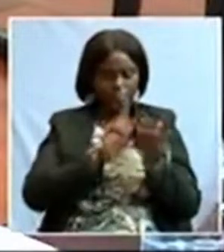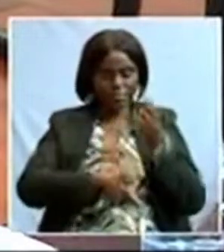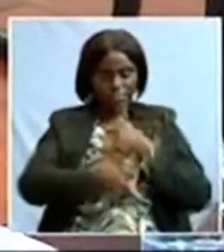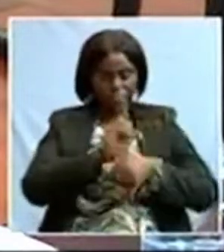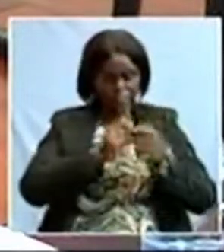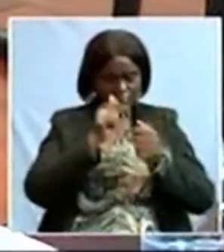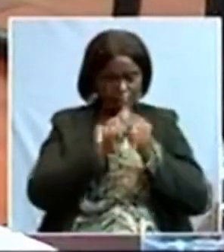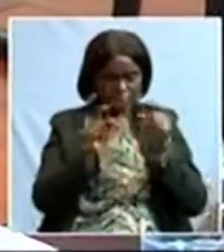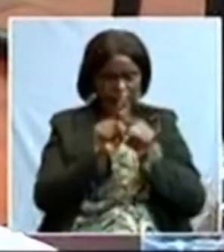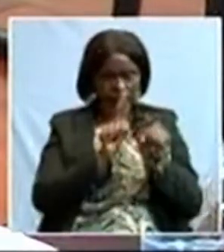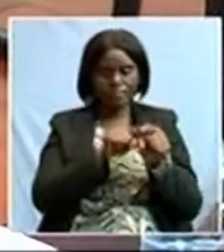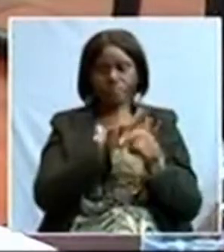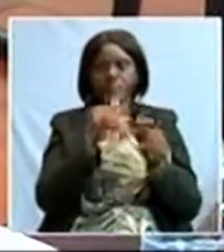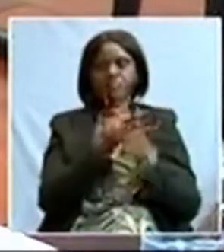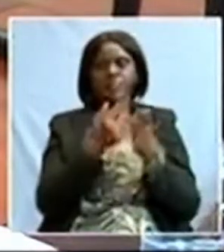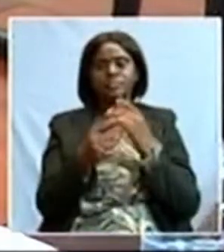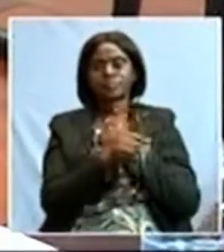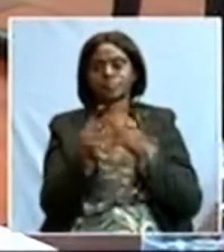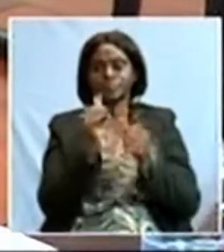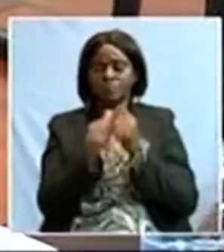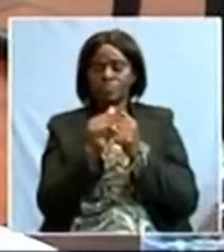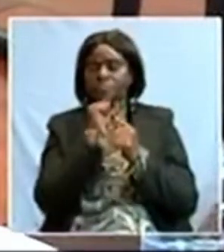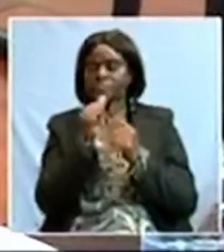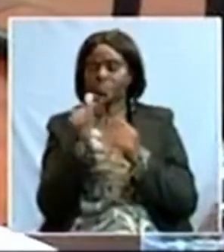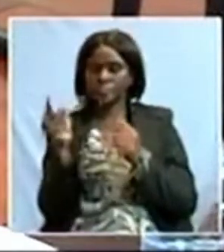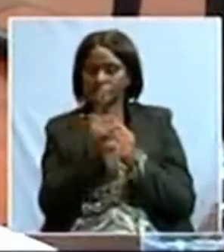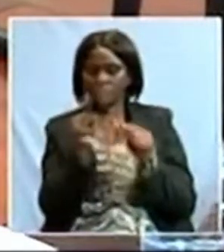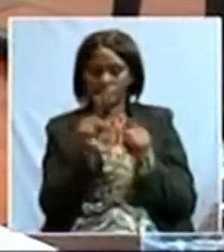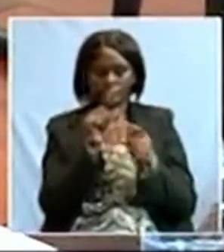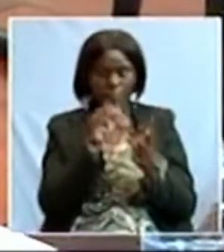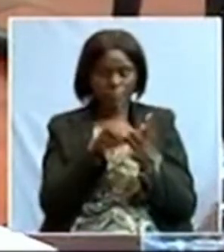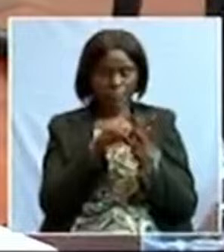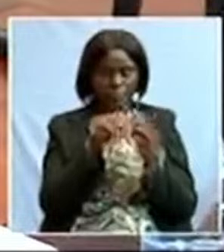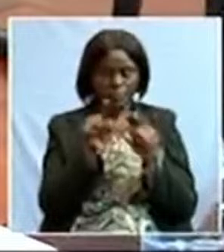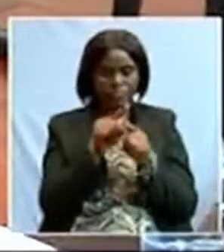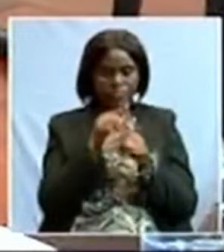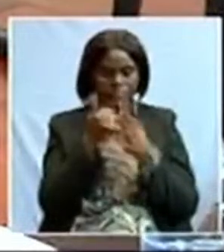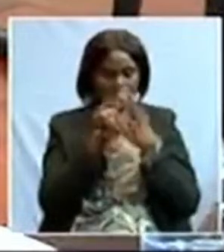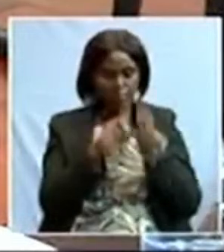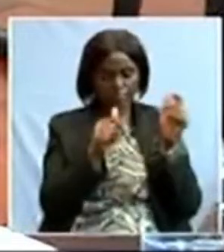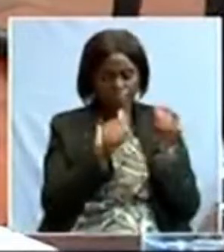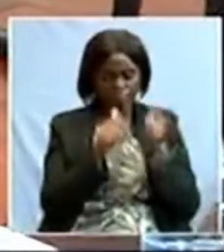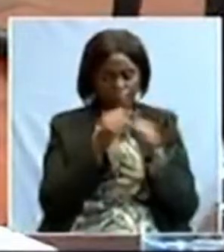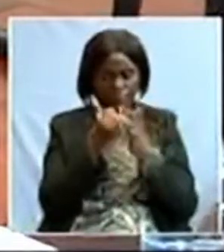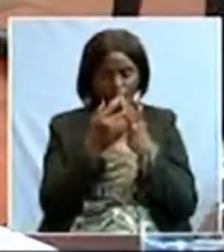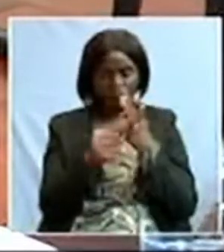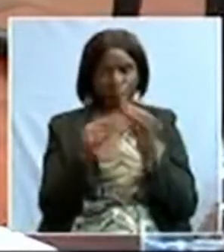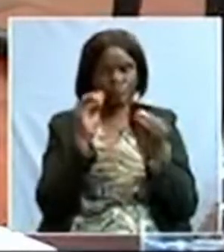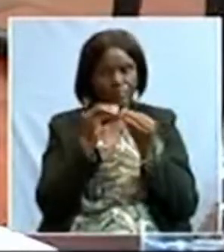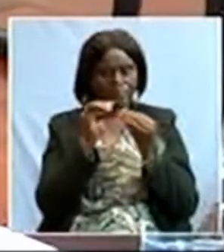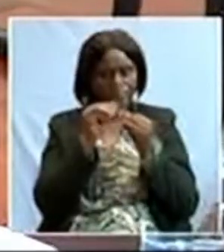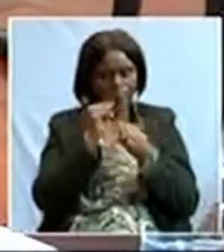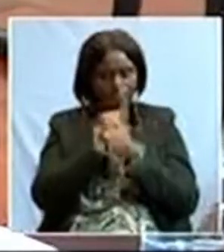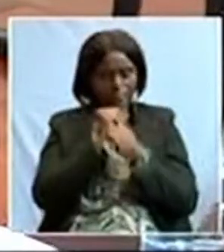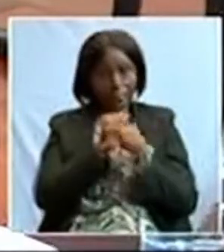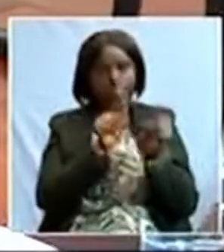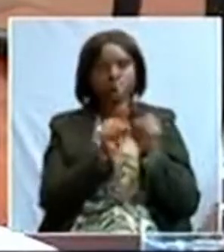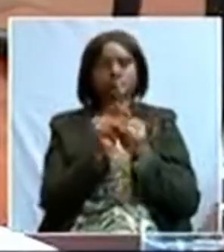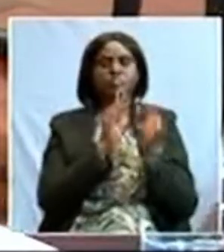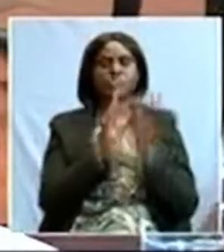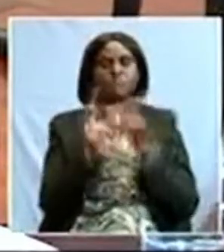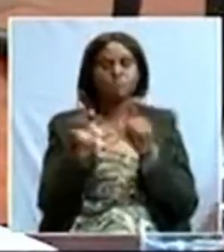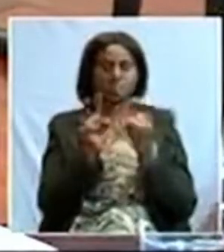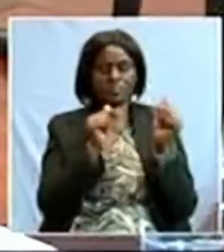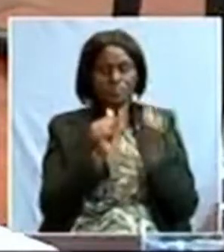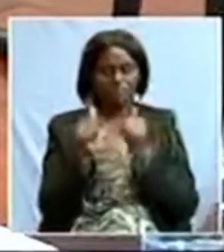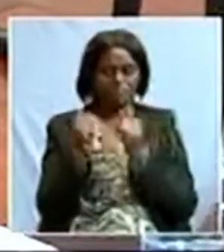wells and pit latrines, which was not the case as the said activities was executed as planned.